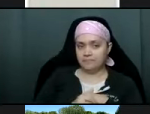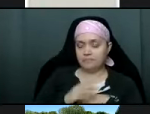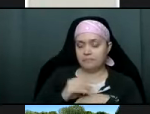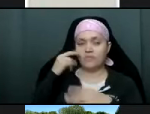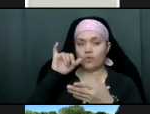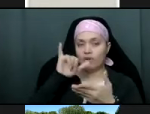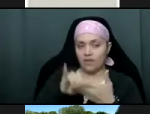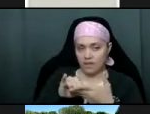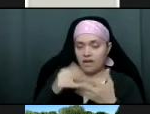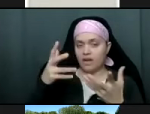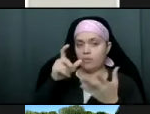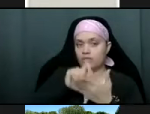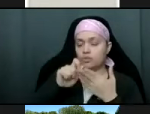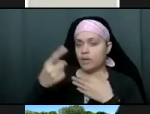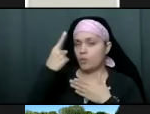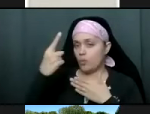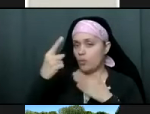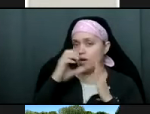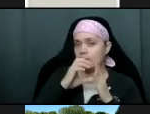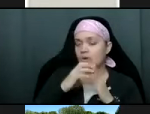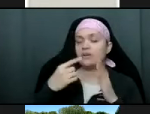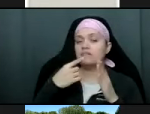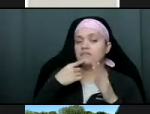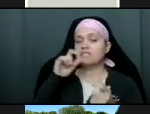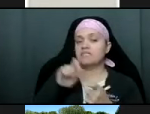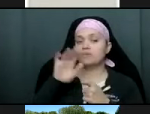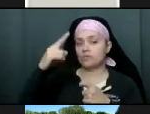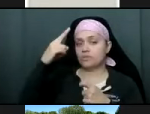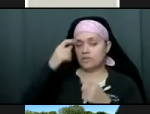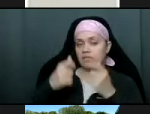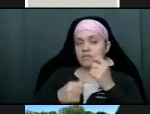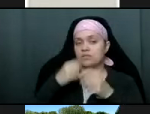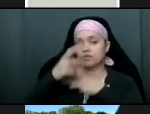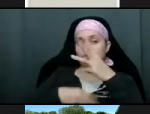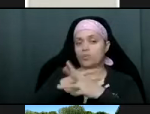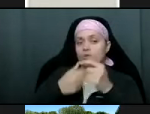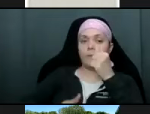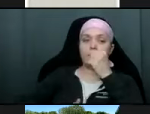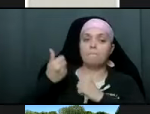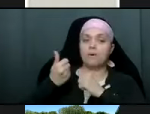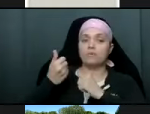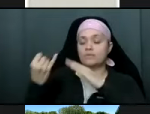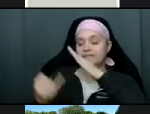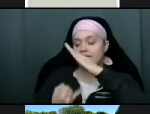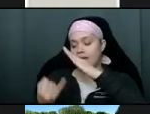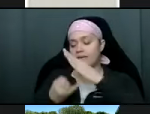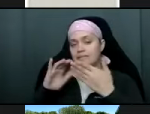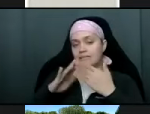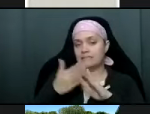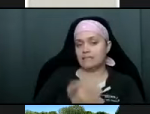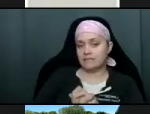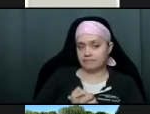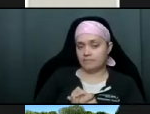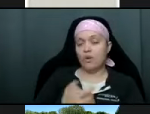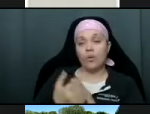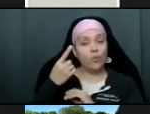that, I want you to write one paragraph saying what you think is the world's most isolated city.